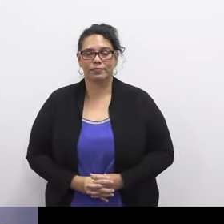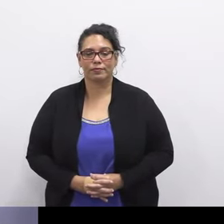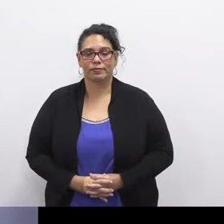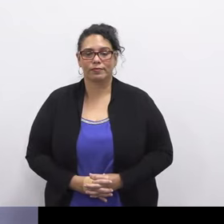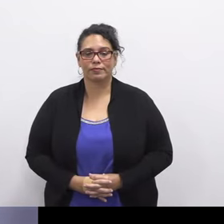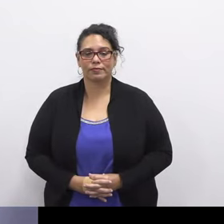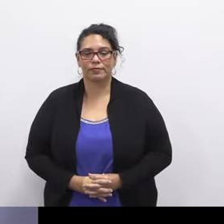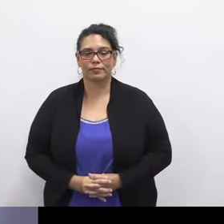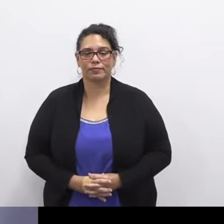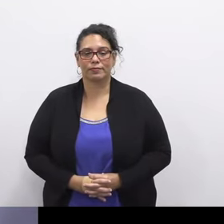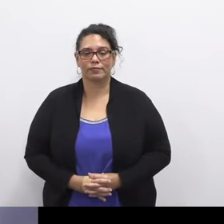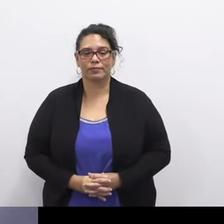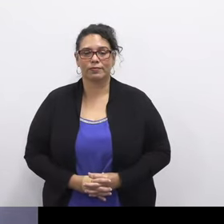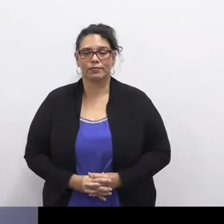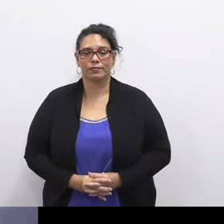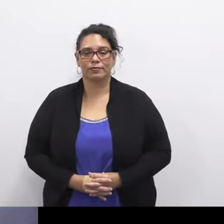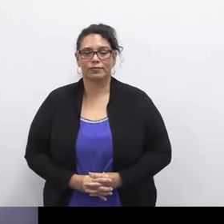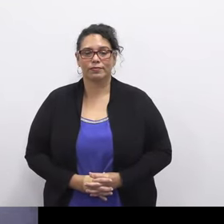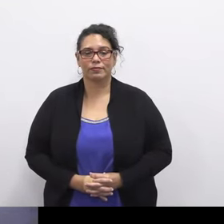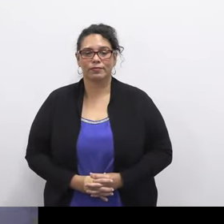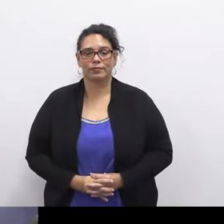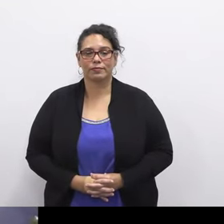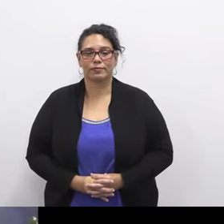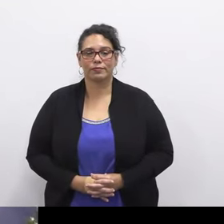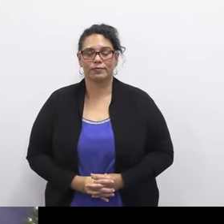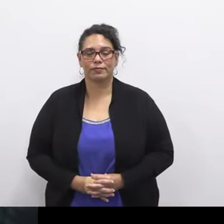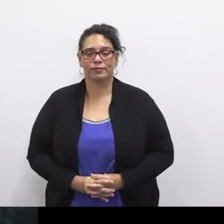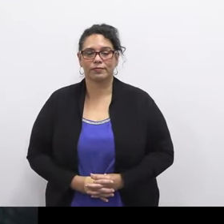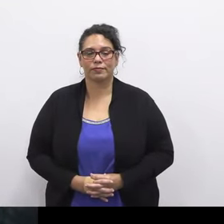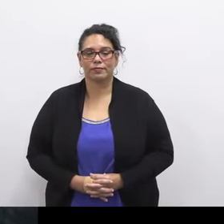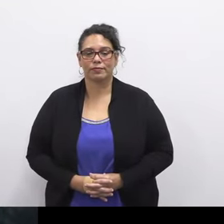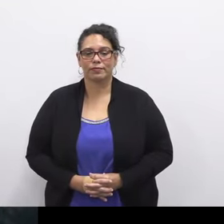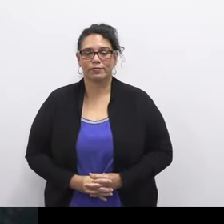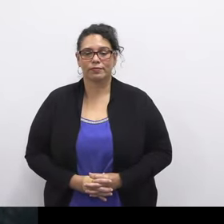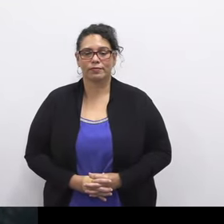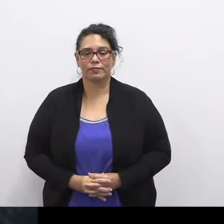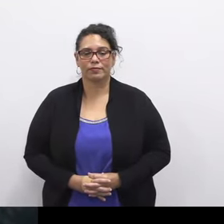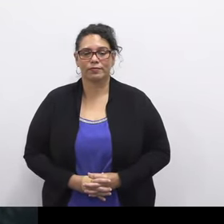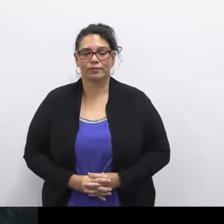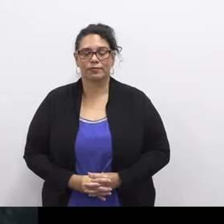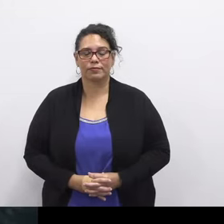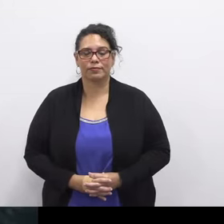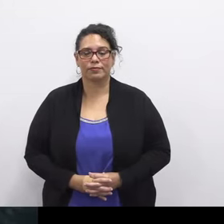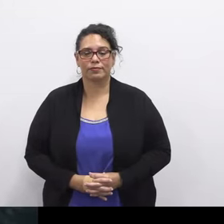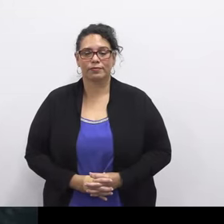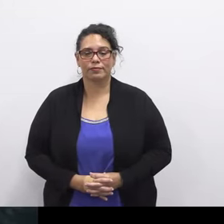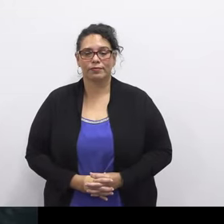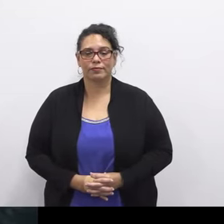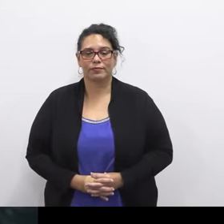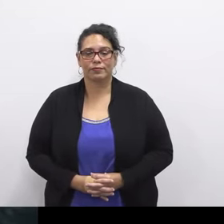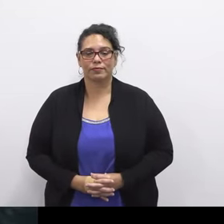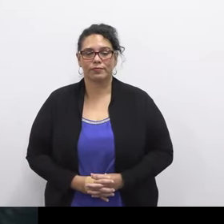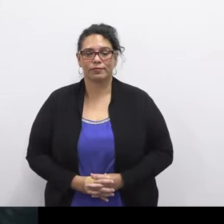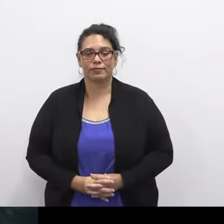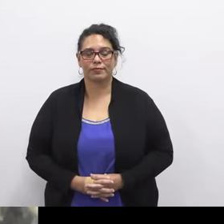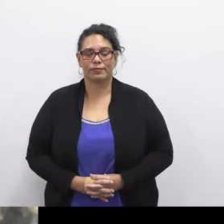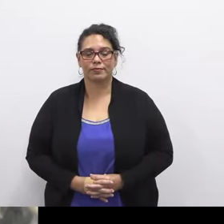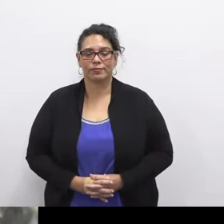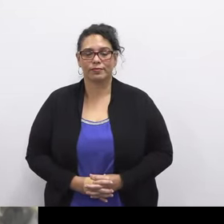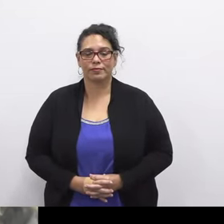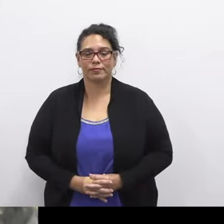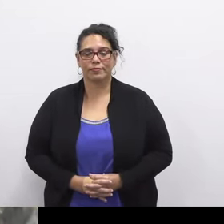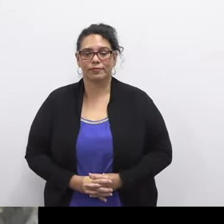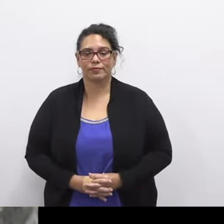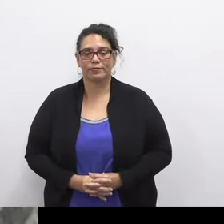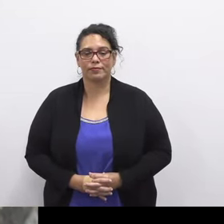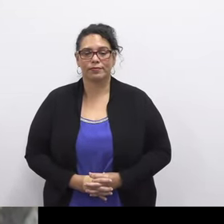do certain things makes you reflect on yourself, reflect on your failures, reflect on your weaknesses and your strengths, and use all of that to